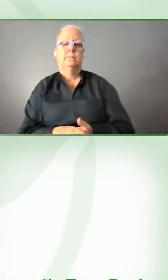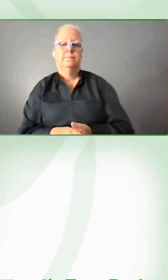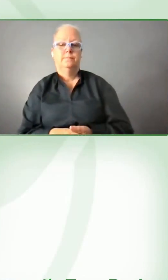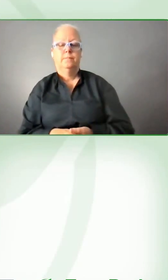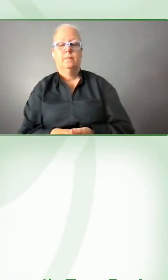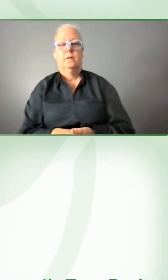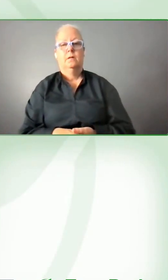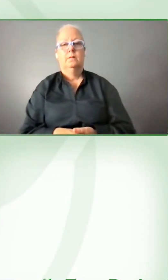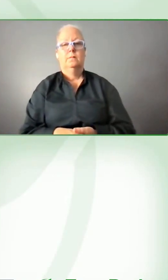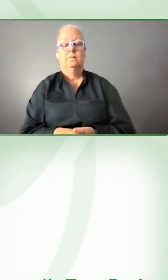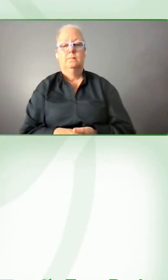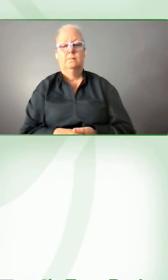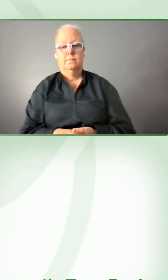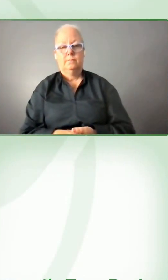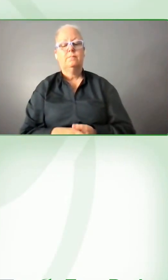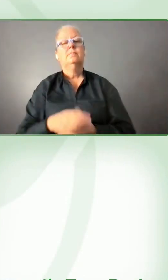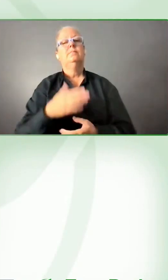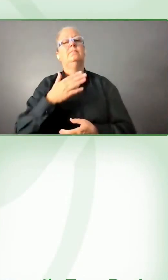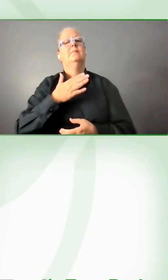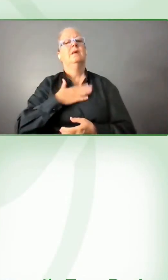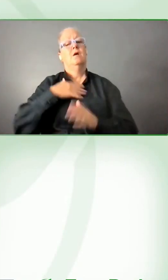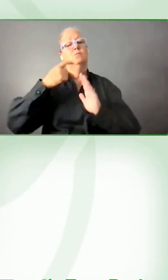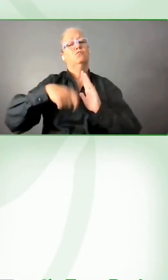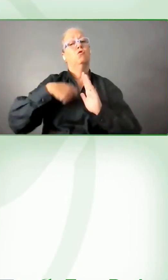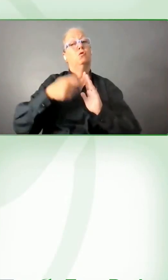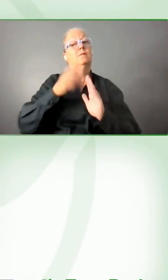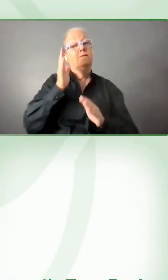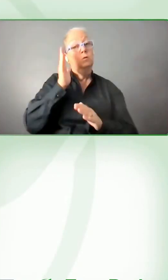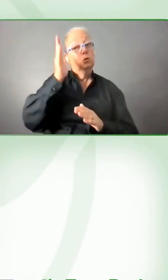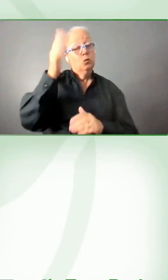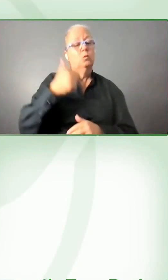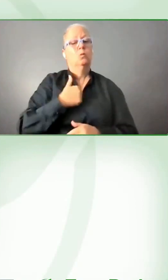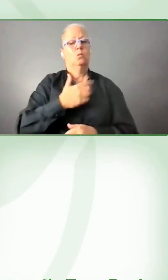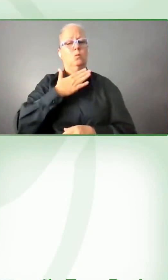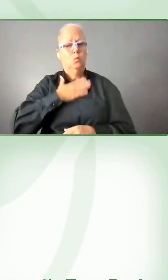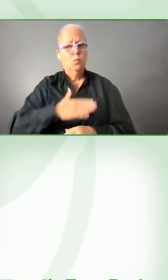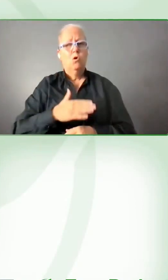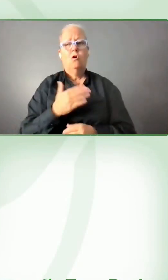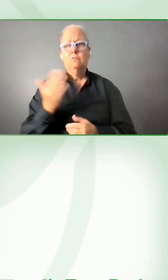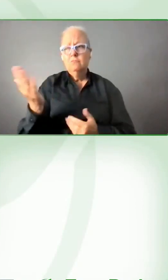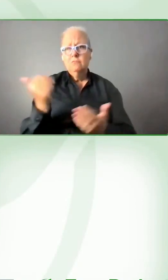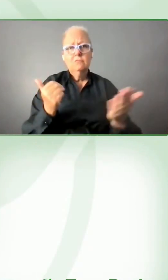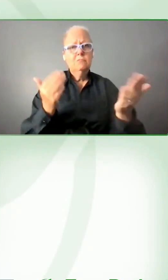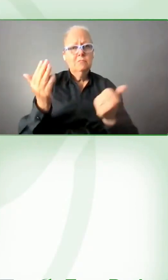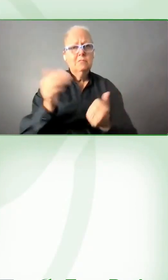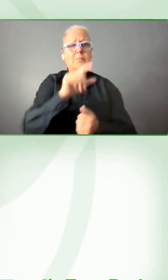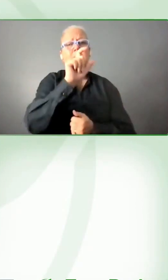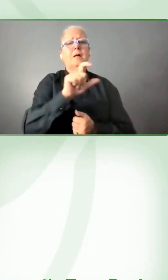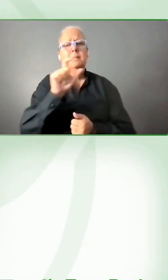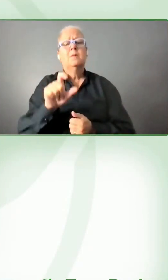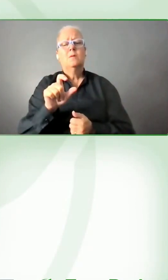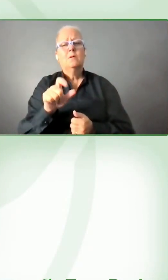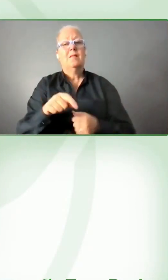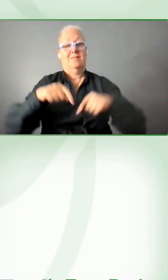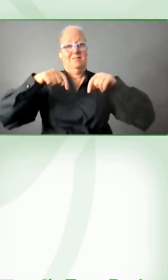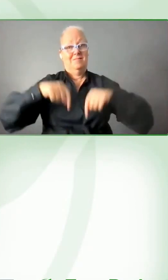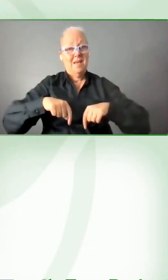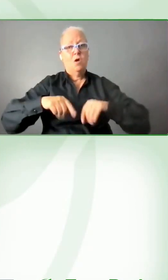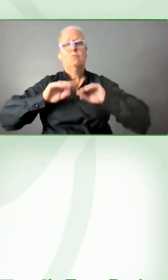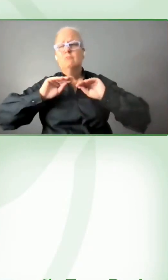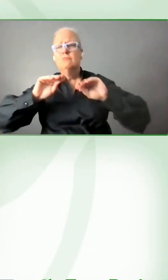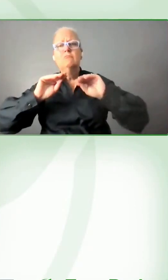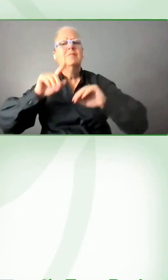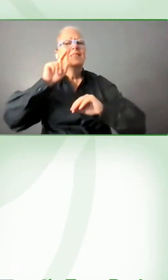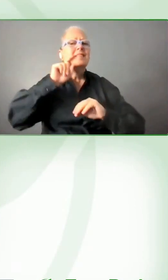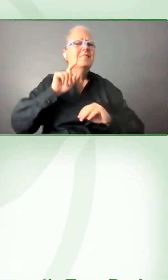The future aim of our project was actually to pull in people who were already doing sex education in other